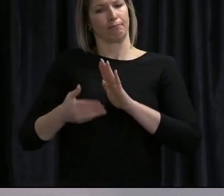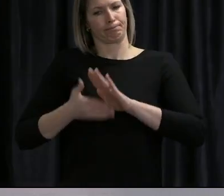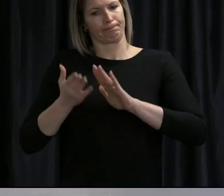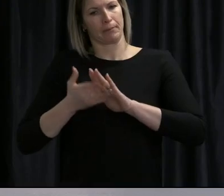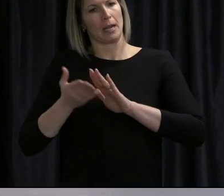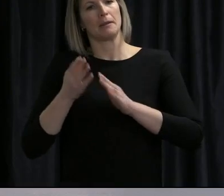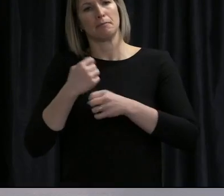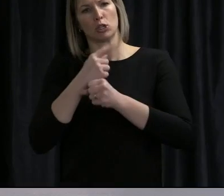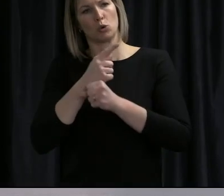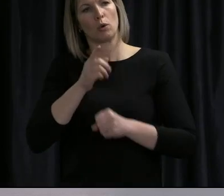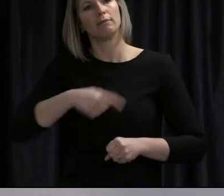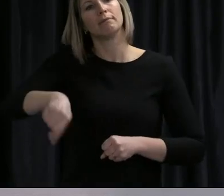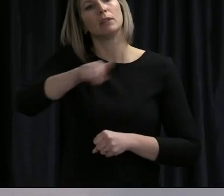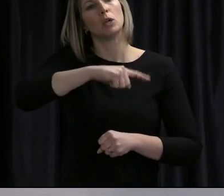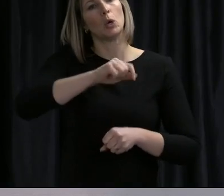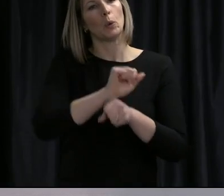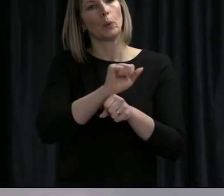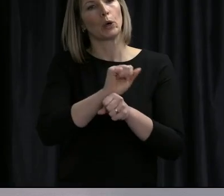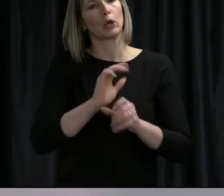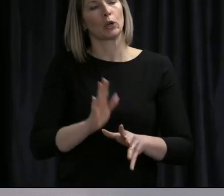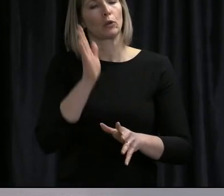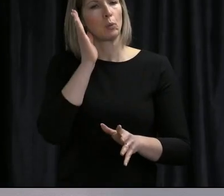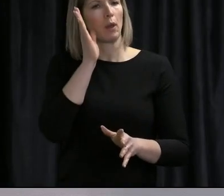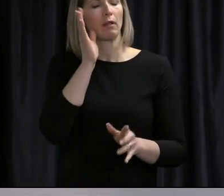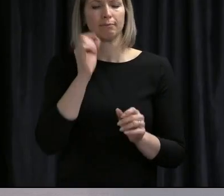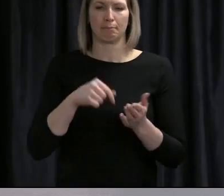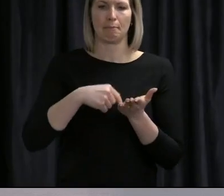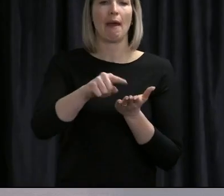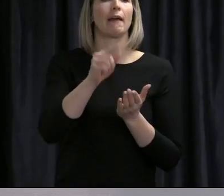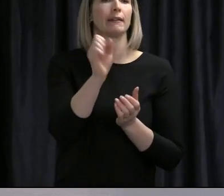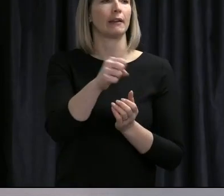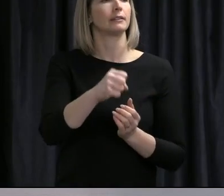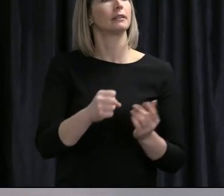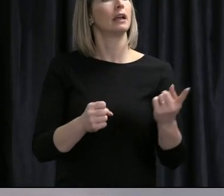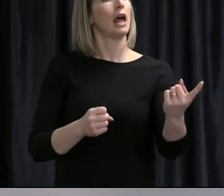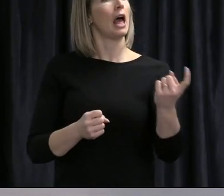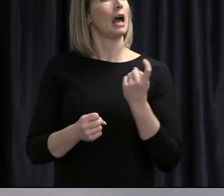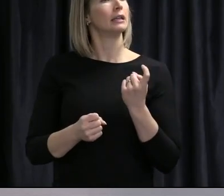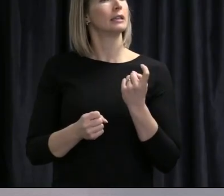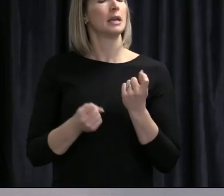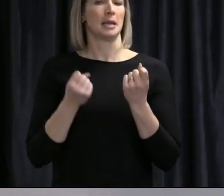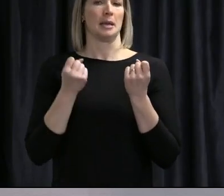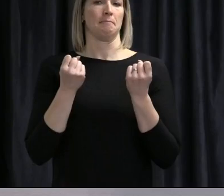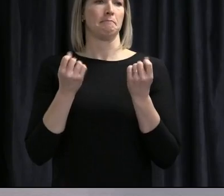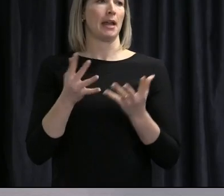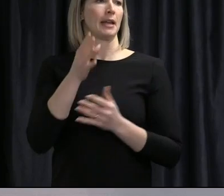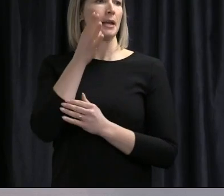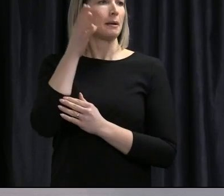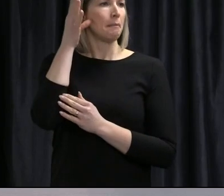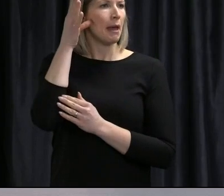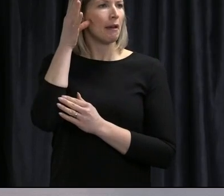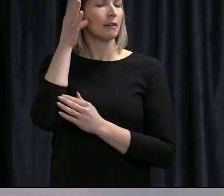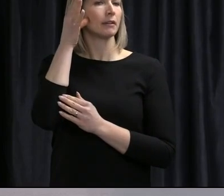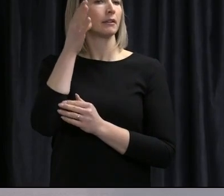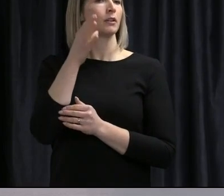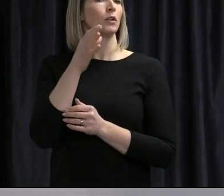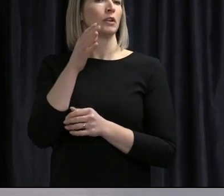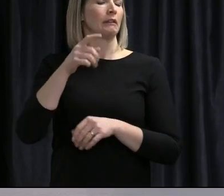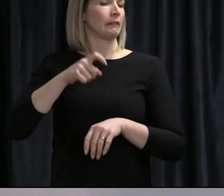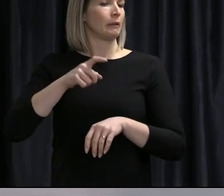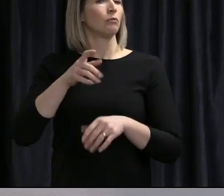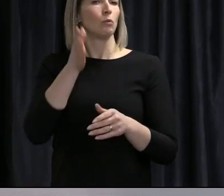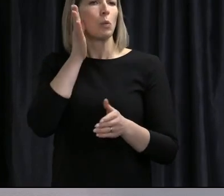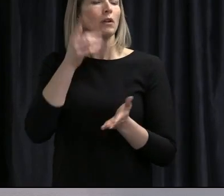continue compensation for those employees and those owners. There are going to be lots of parents who are going to have to take time off in order to look after kids, especially